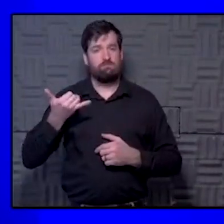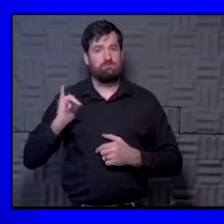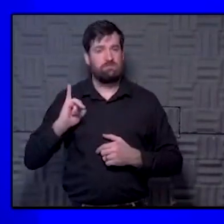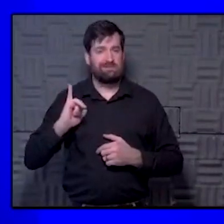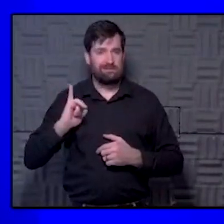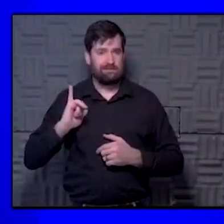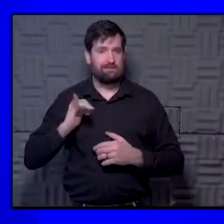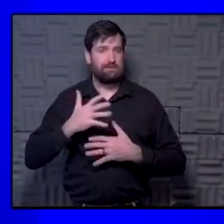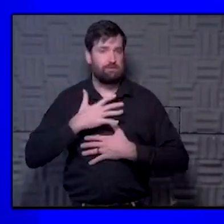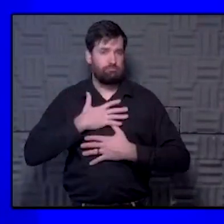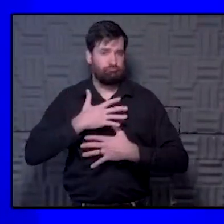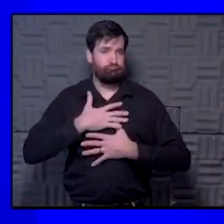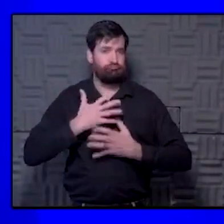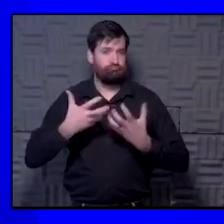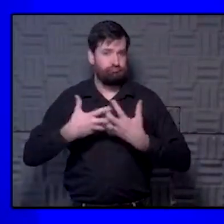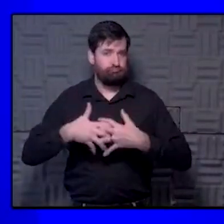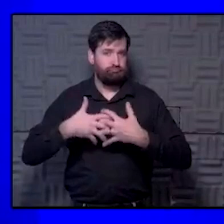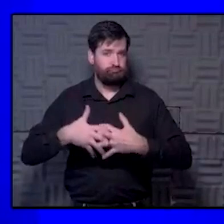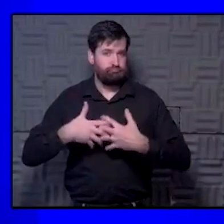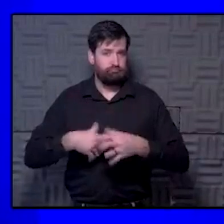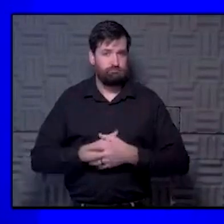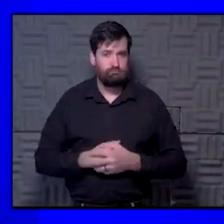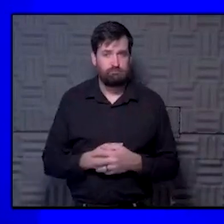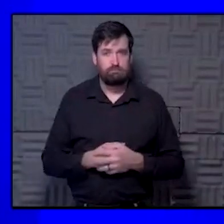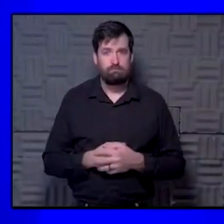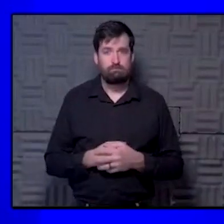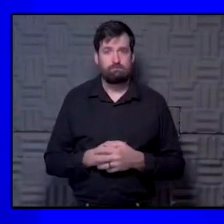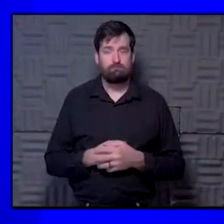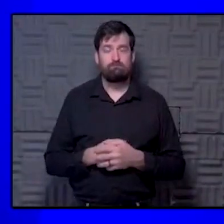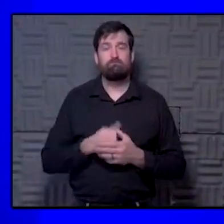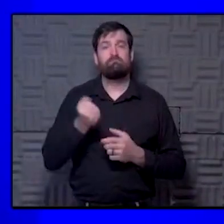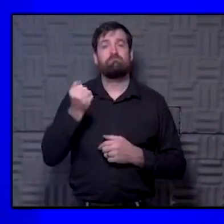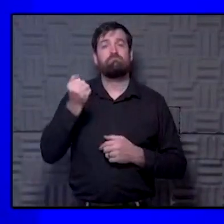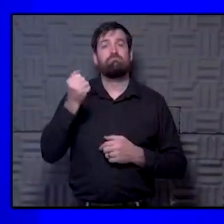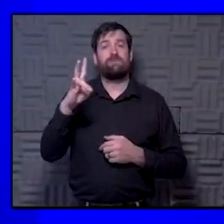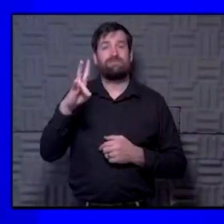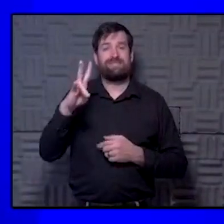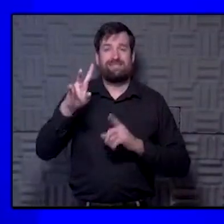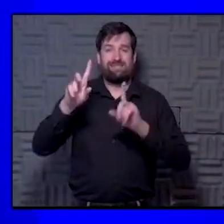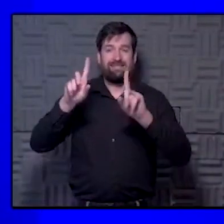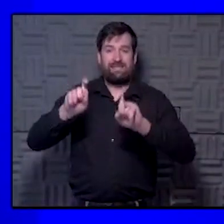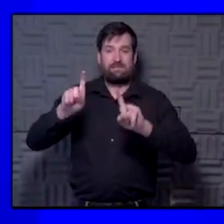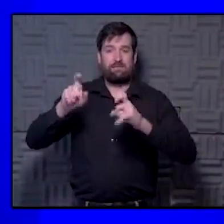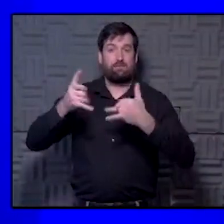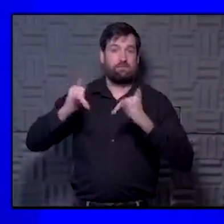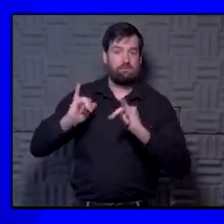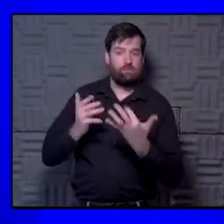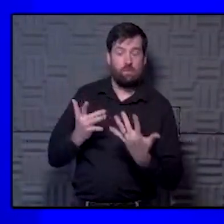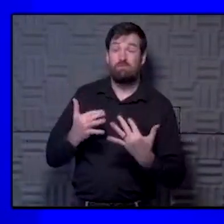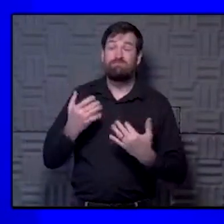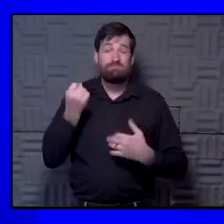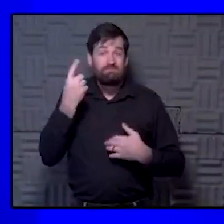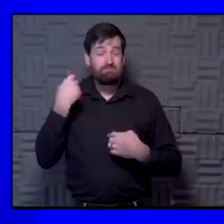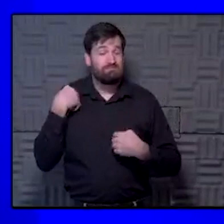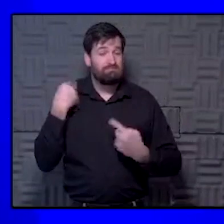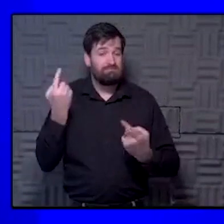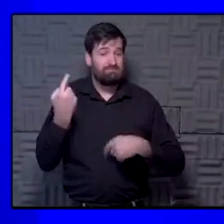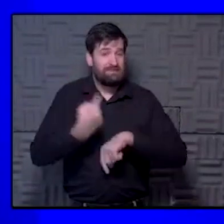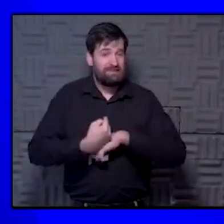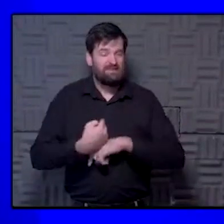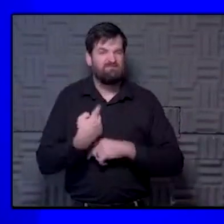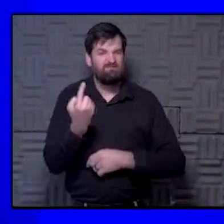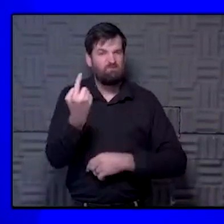in the ICU needing the ventilator. And 17 tests pending. We did have one death in the last day,